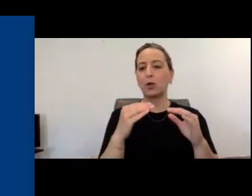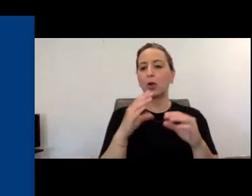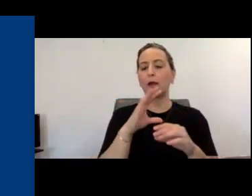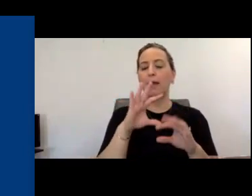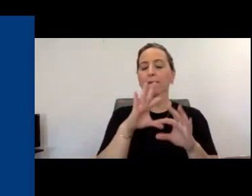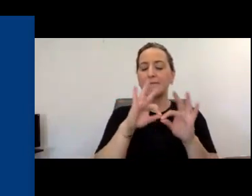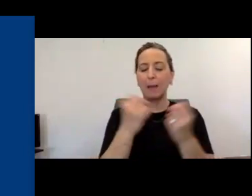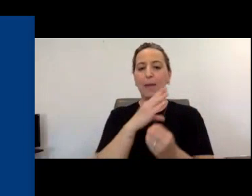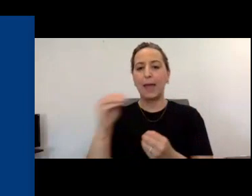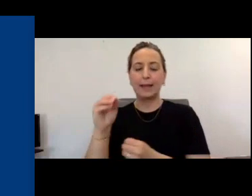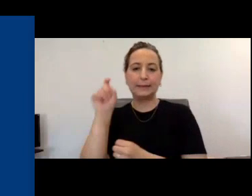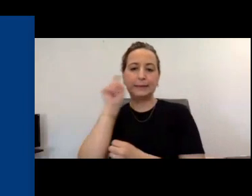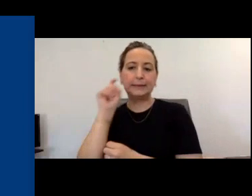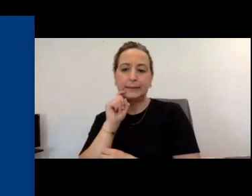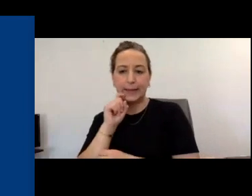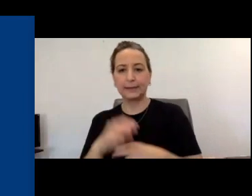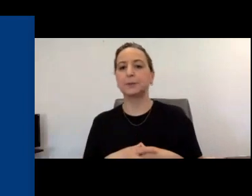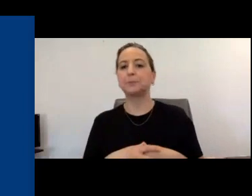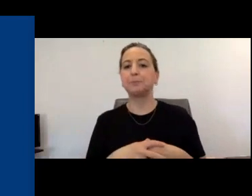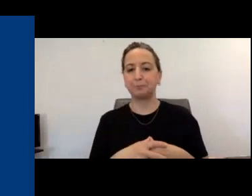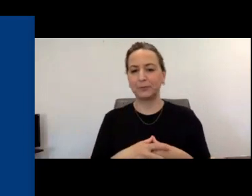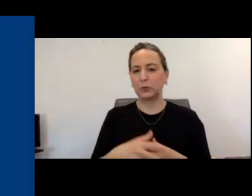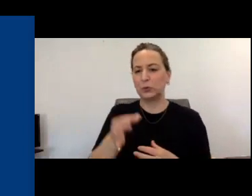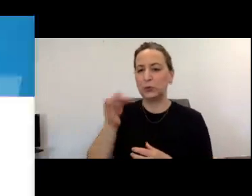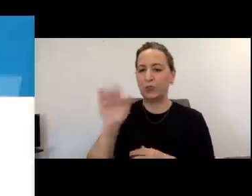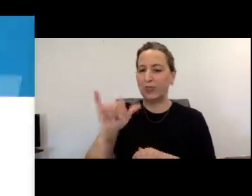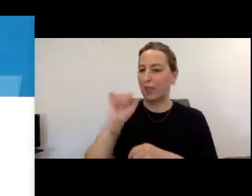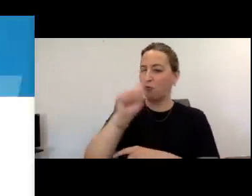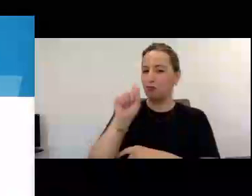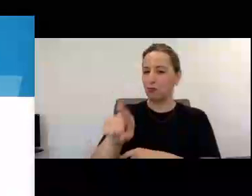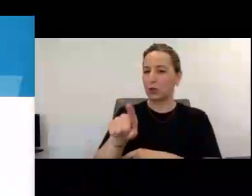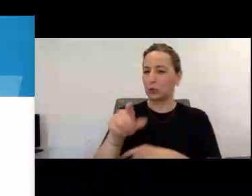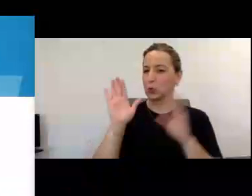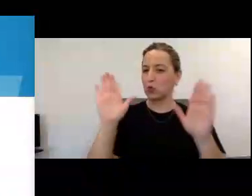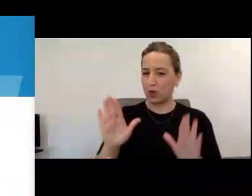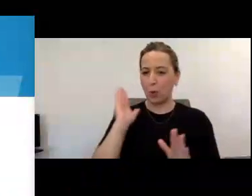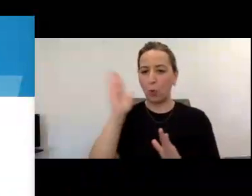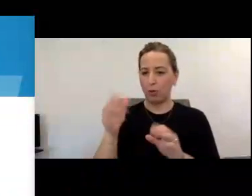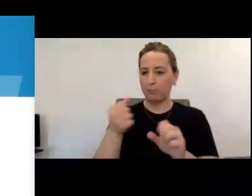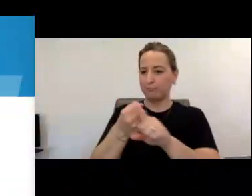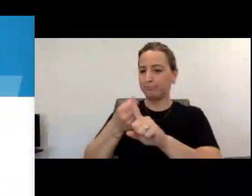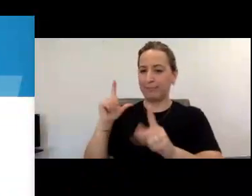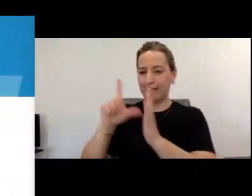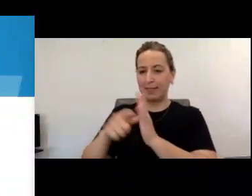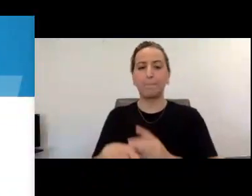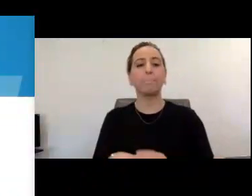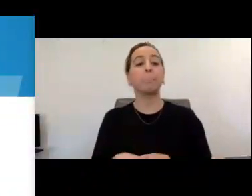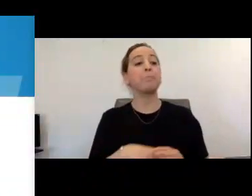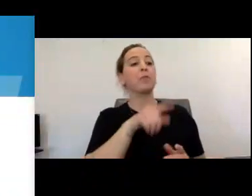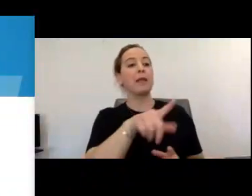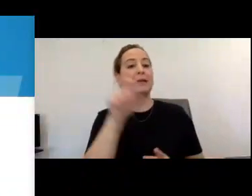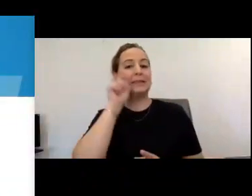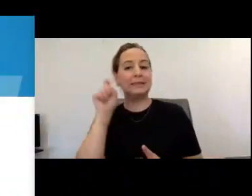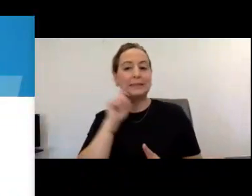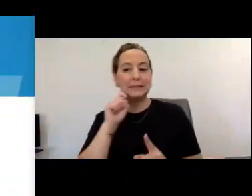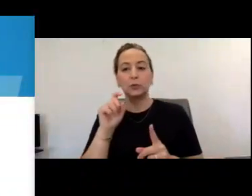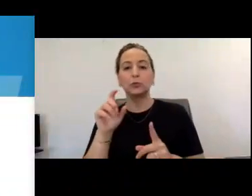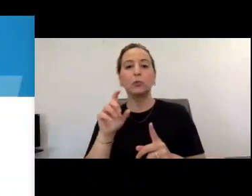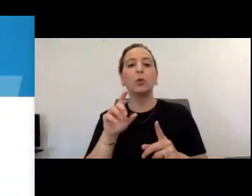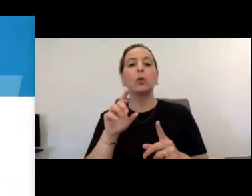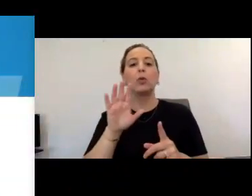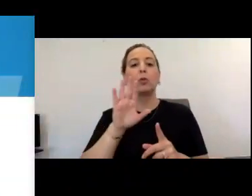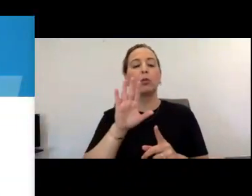is a great question, and we're going to talk about that in just a minute. And the question was about sexual orientation and expression and their